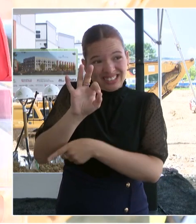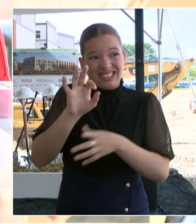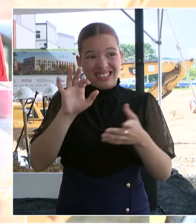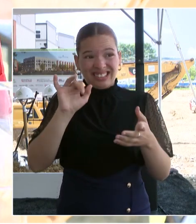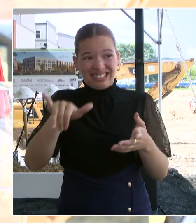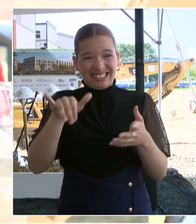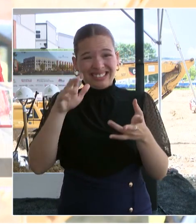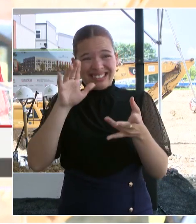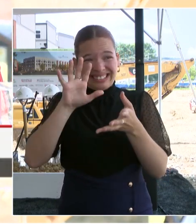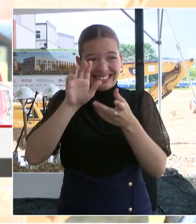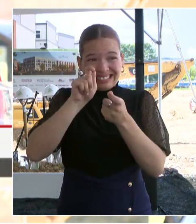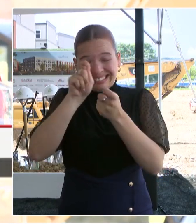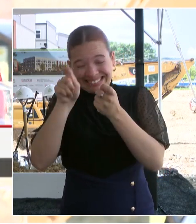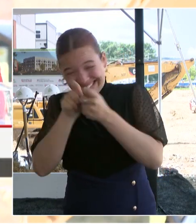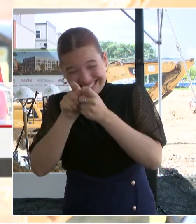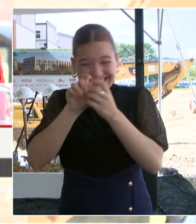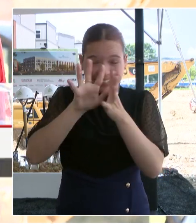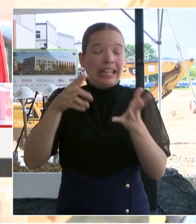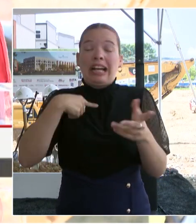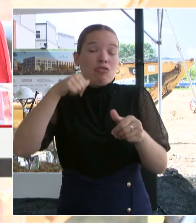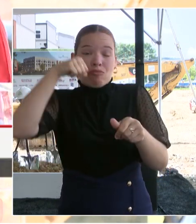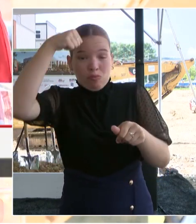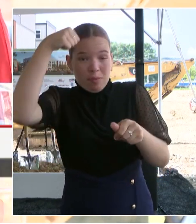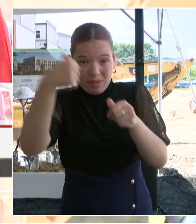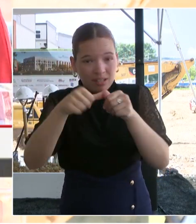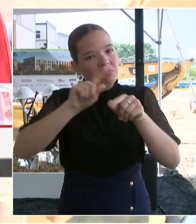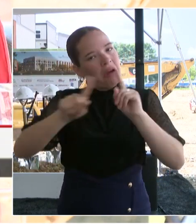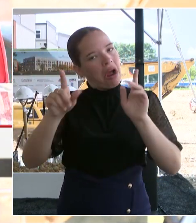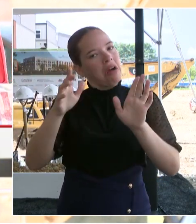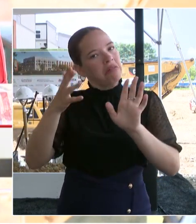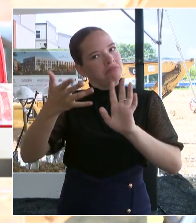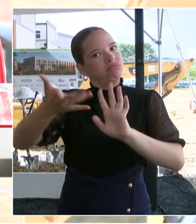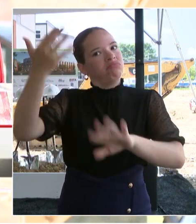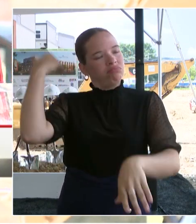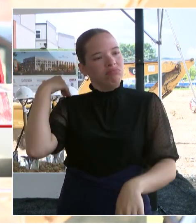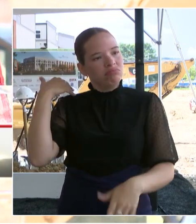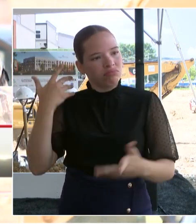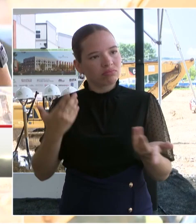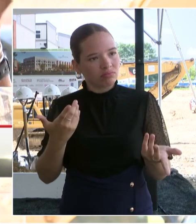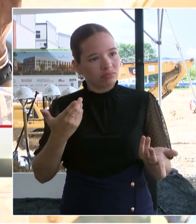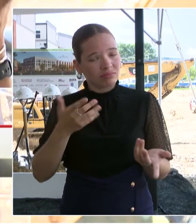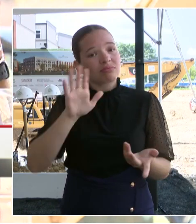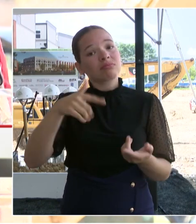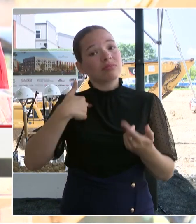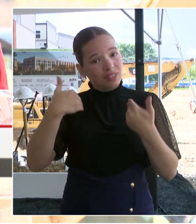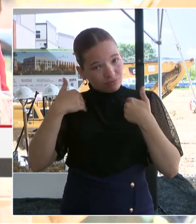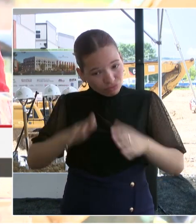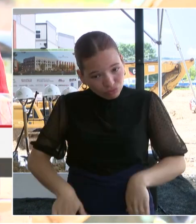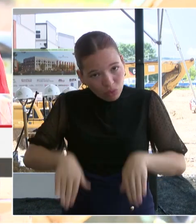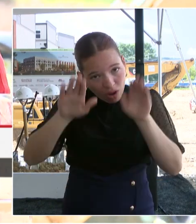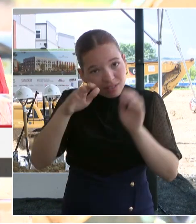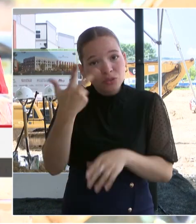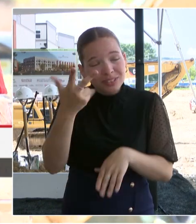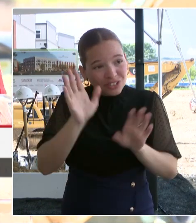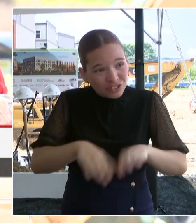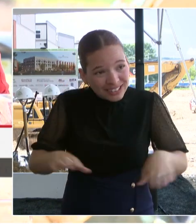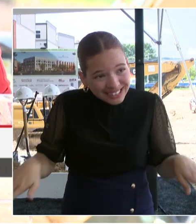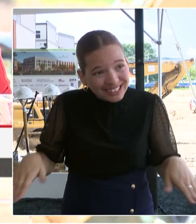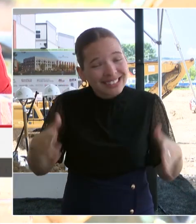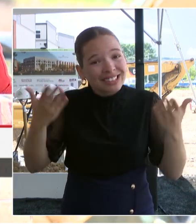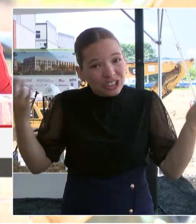I raised 3 children in this community. They all went to LaSalle Elementary